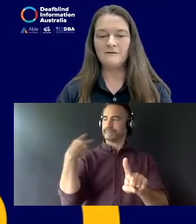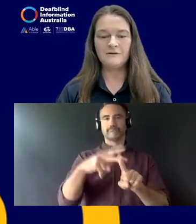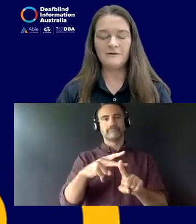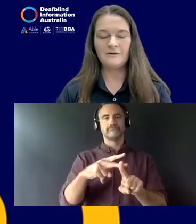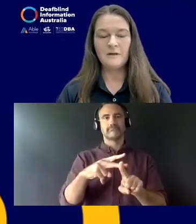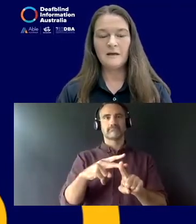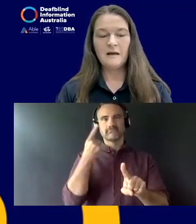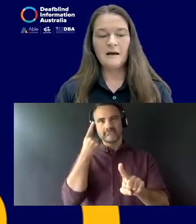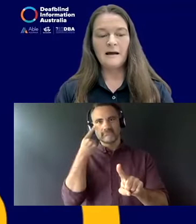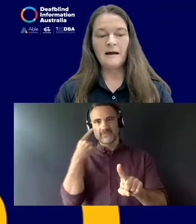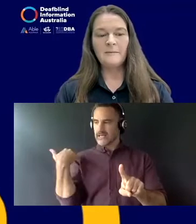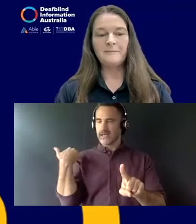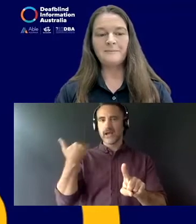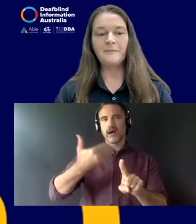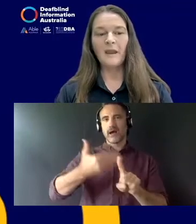if you